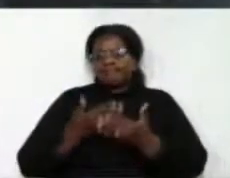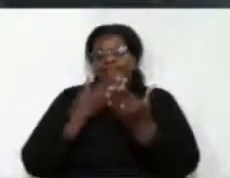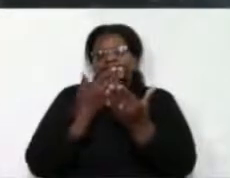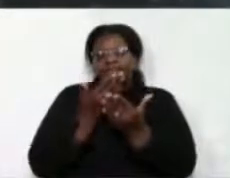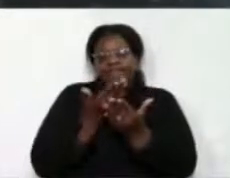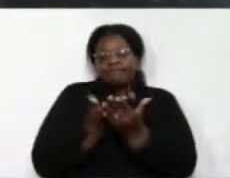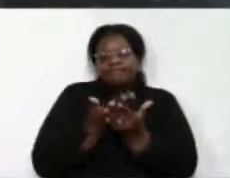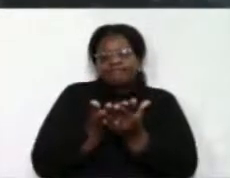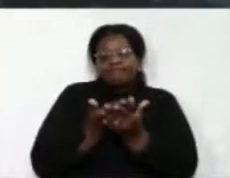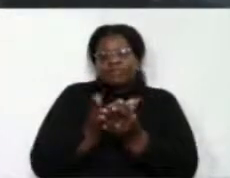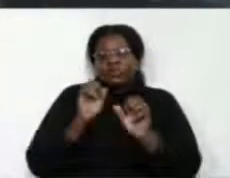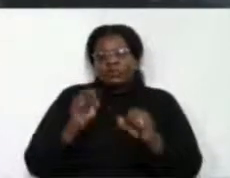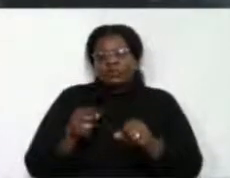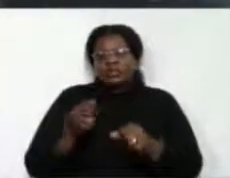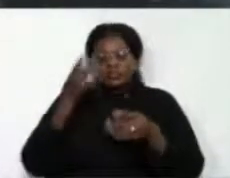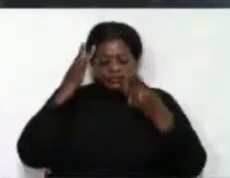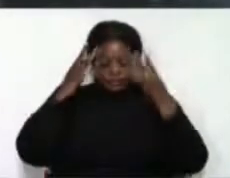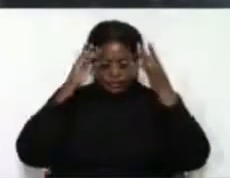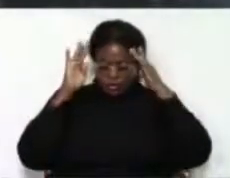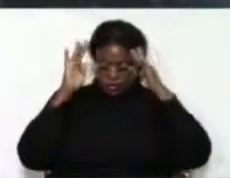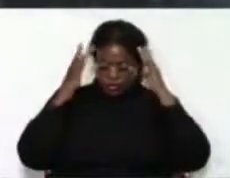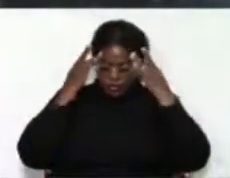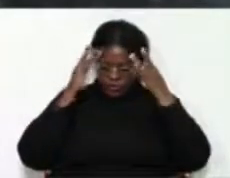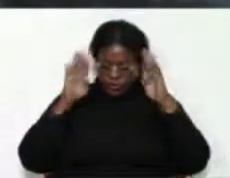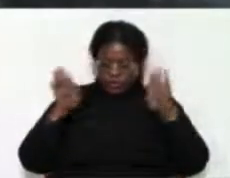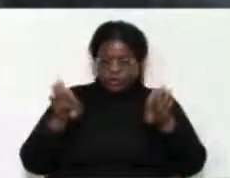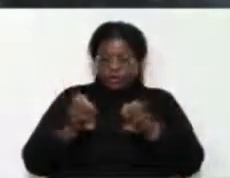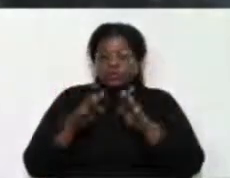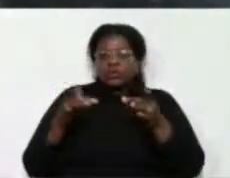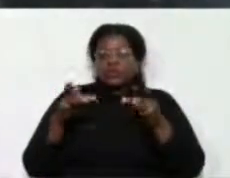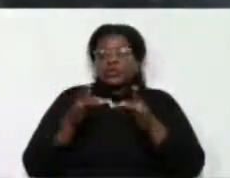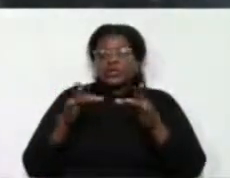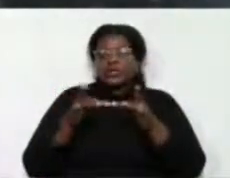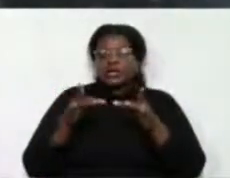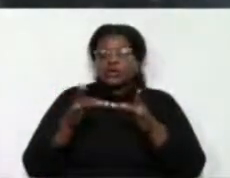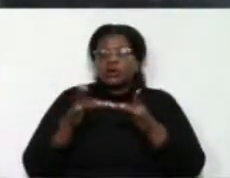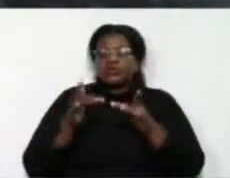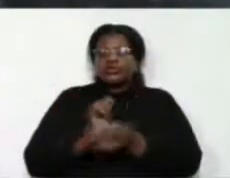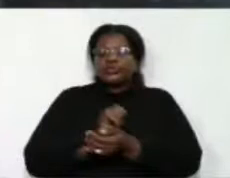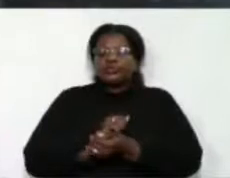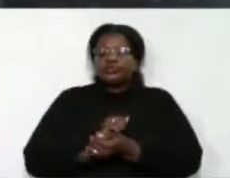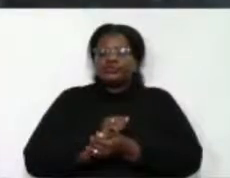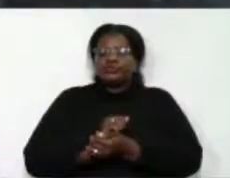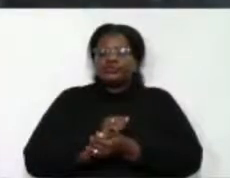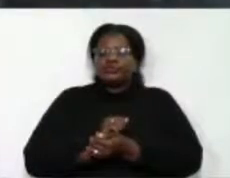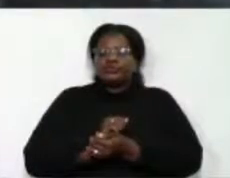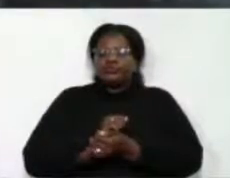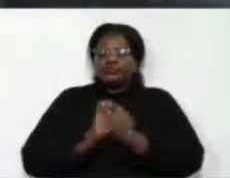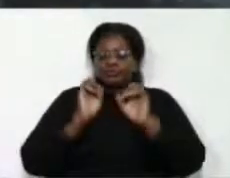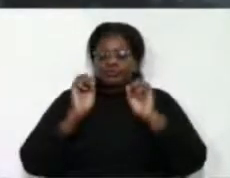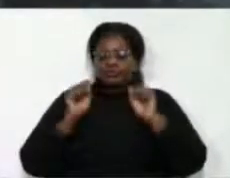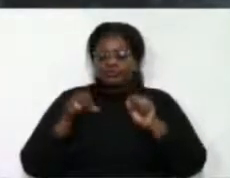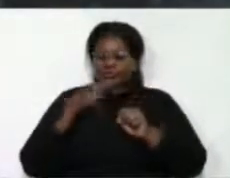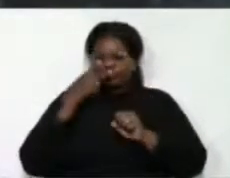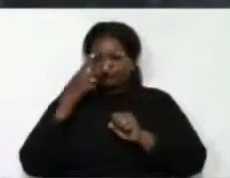innovation and the use of technology, and also looking to create a